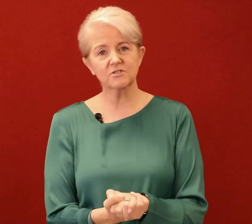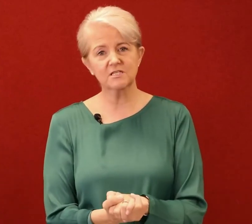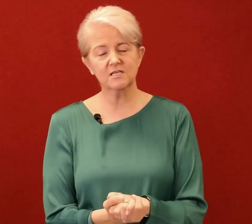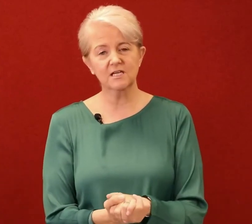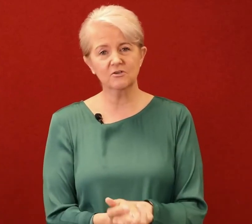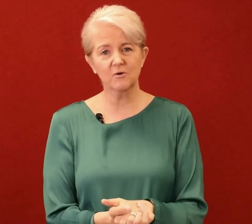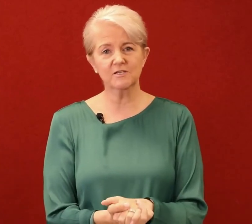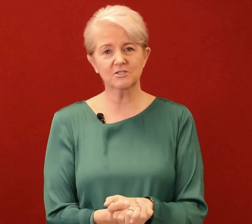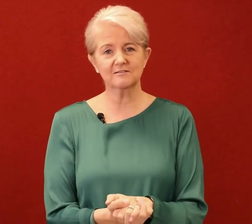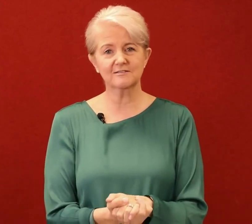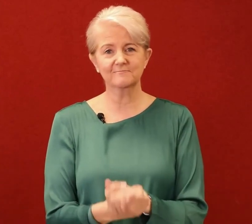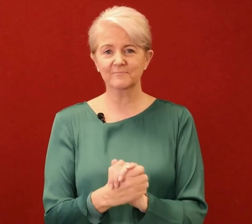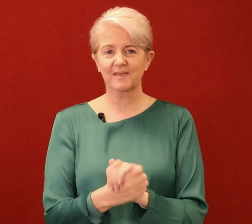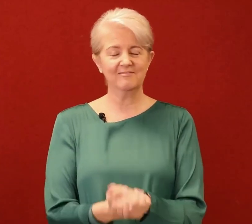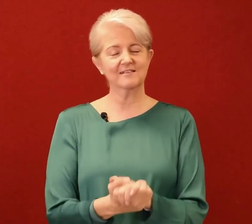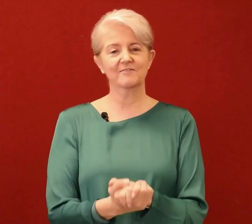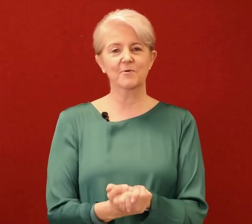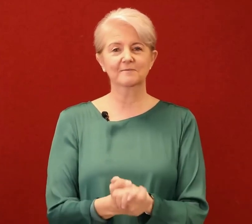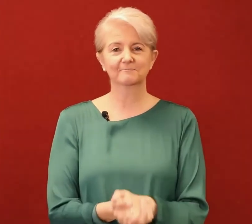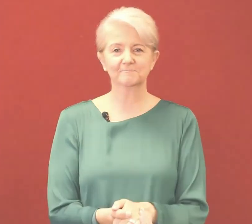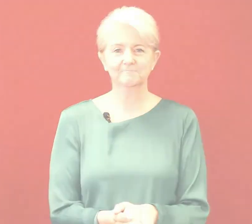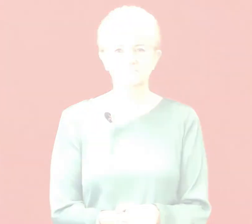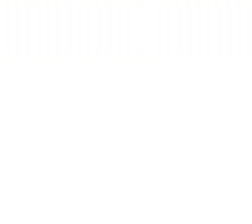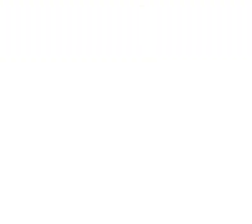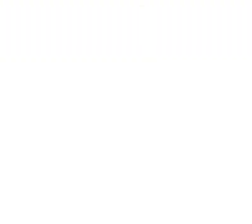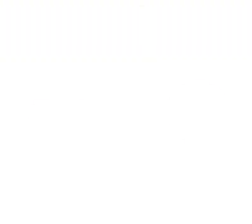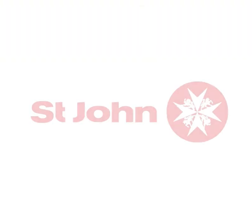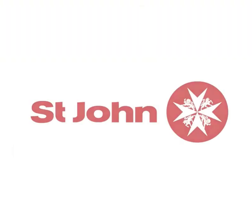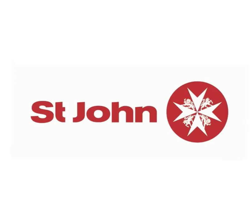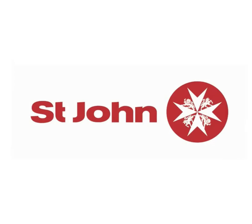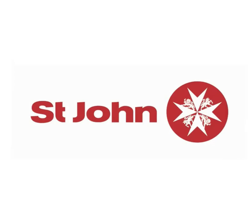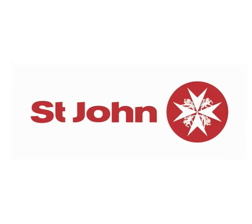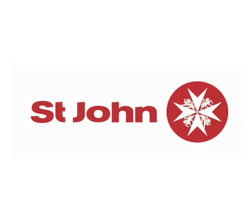really interested in your questions. Thanks, everyone.